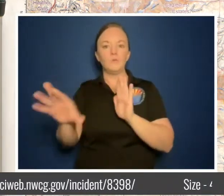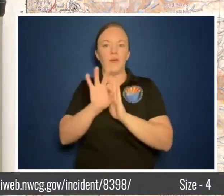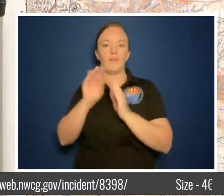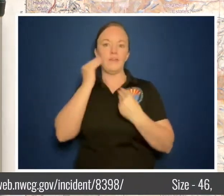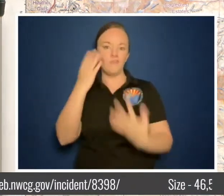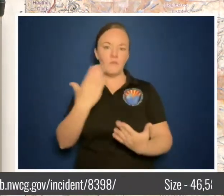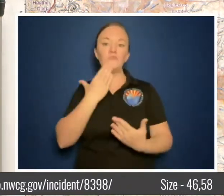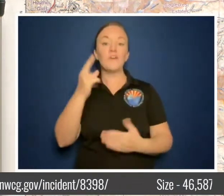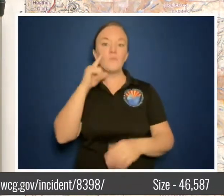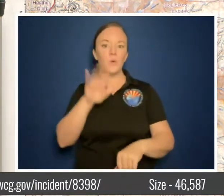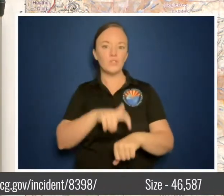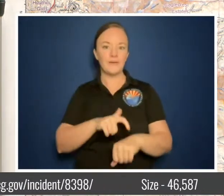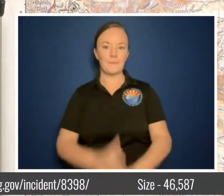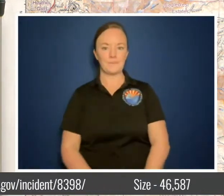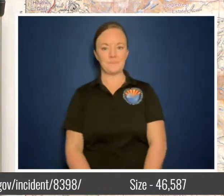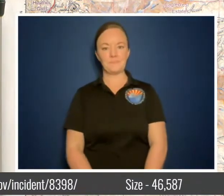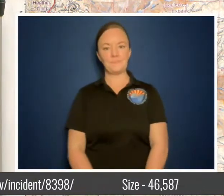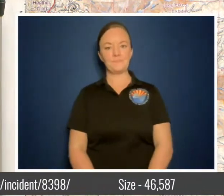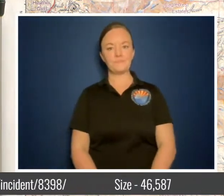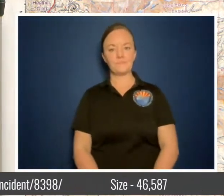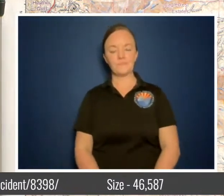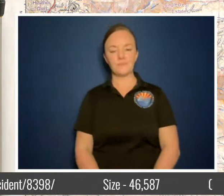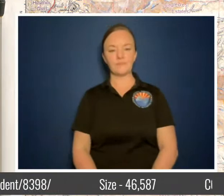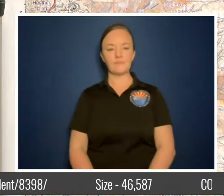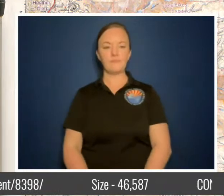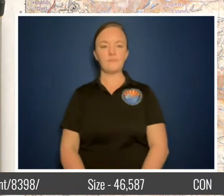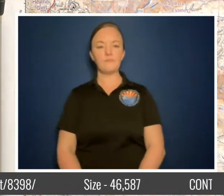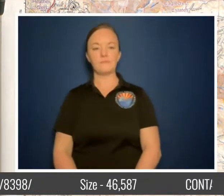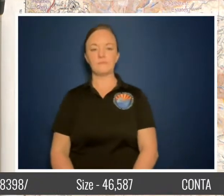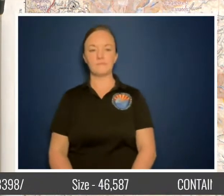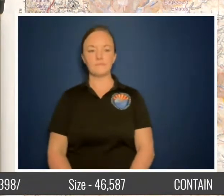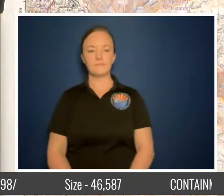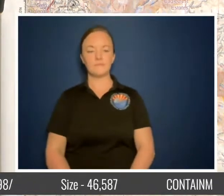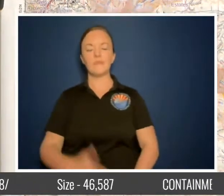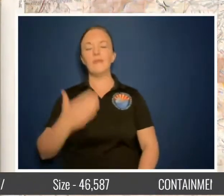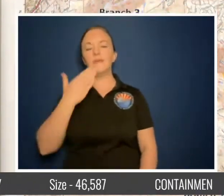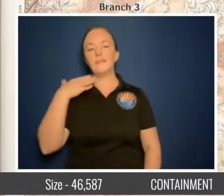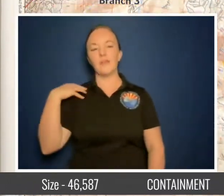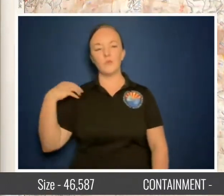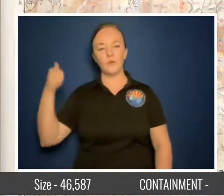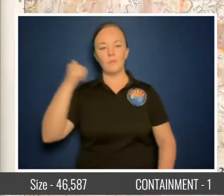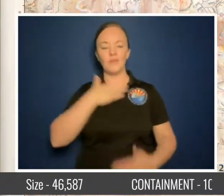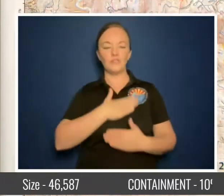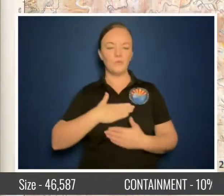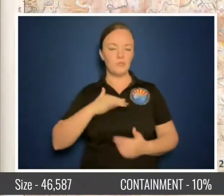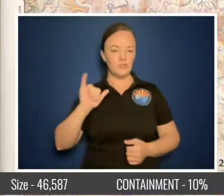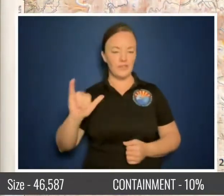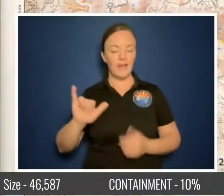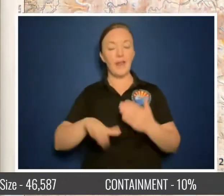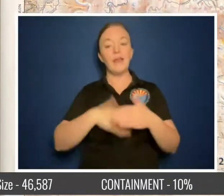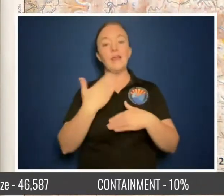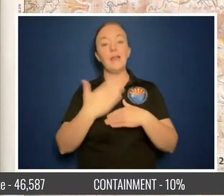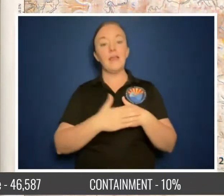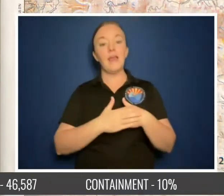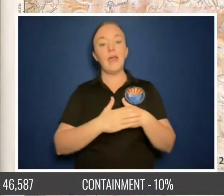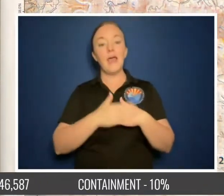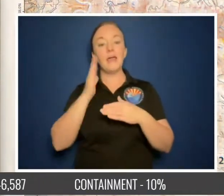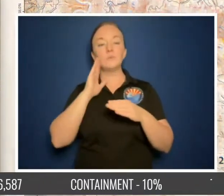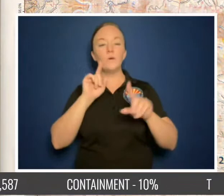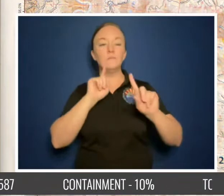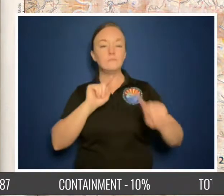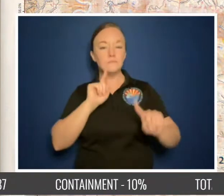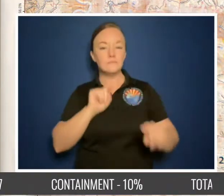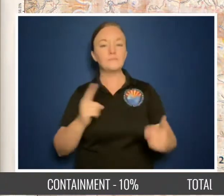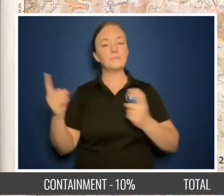Thank you, Commander. Appreciate that. Next, we're going to go into our question and answer period. We've got a